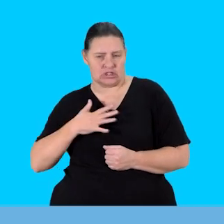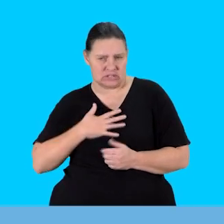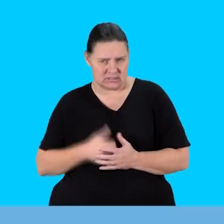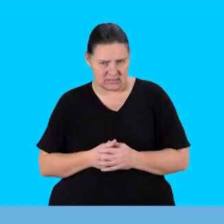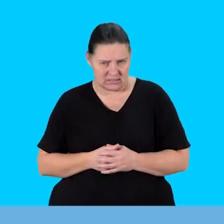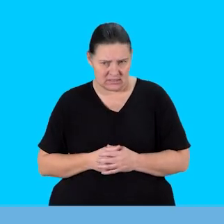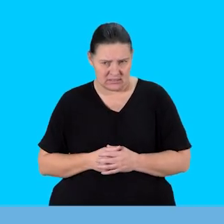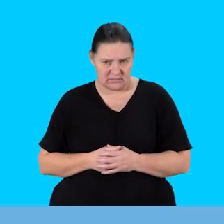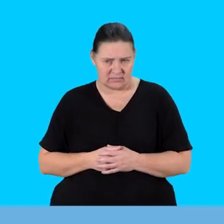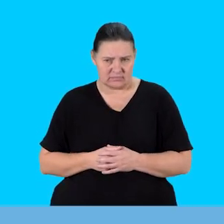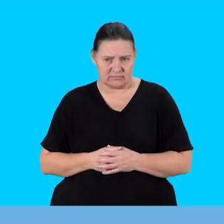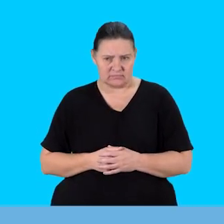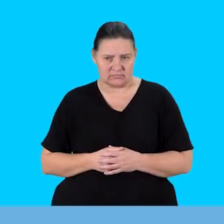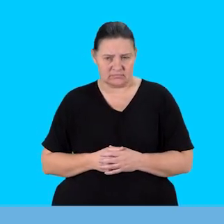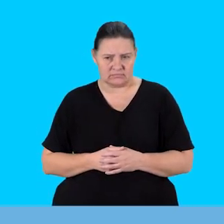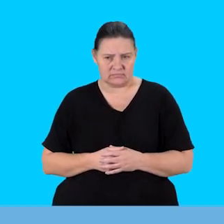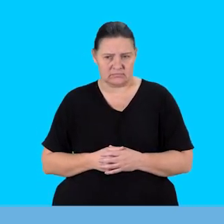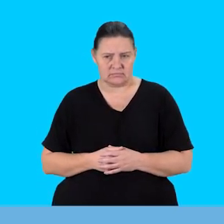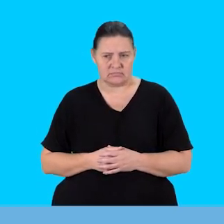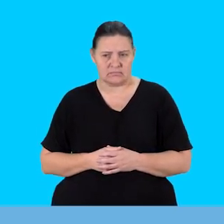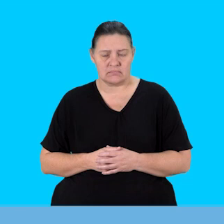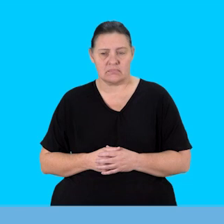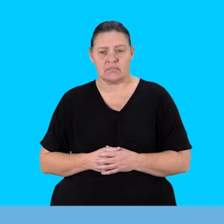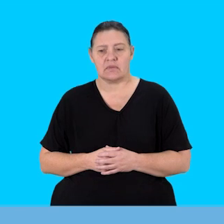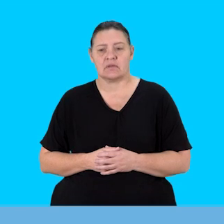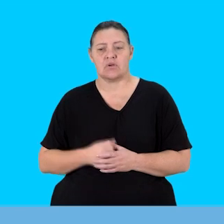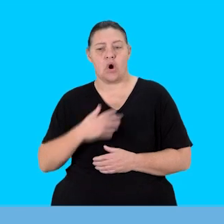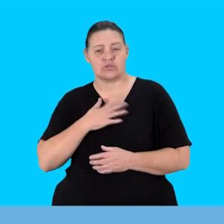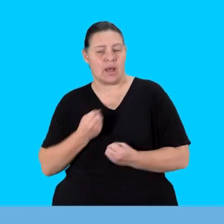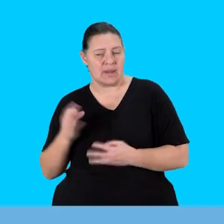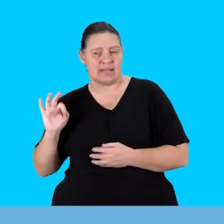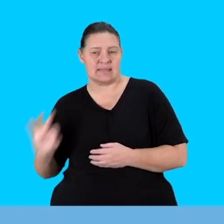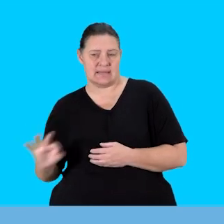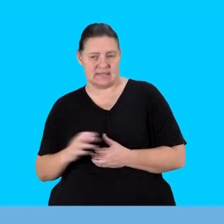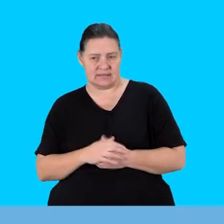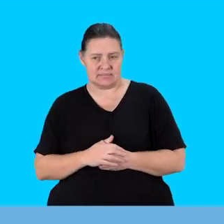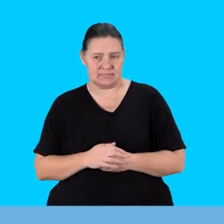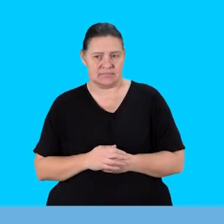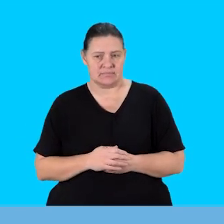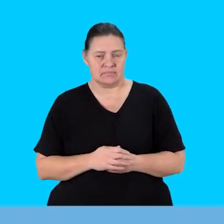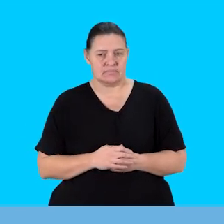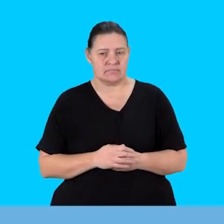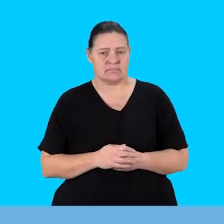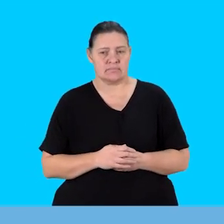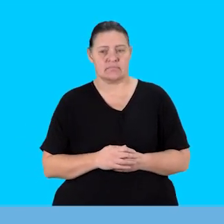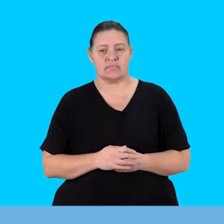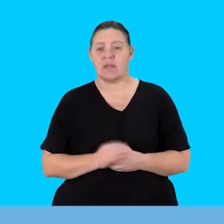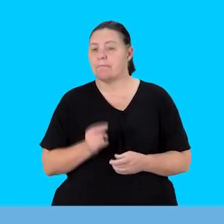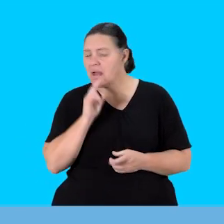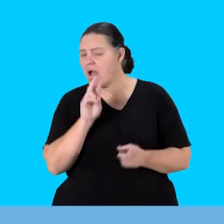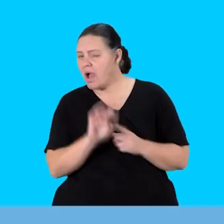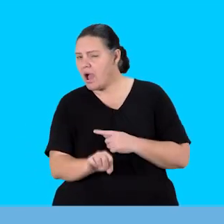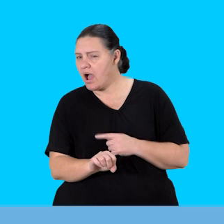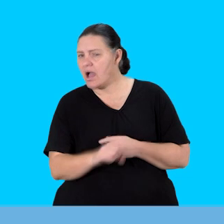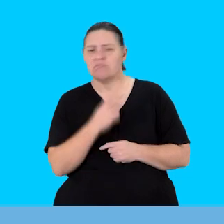oxygen in this compound. We are told by that subscript. So oxygens, how many do we have? We have 3. Then by